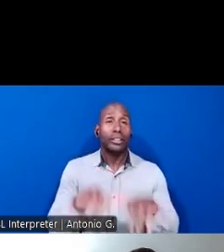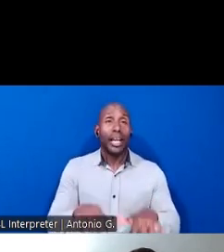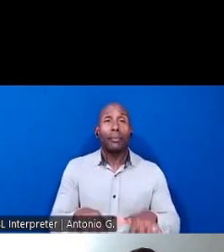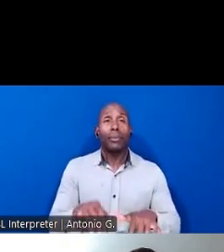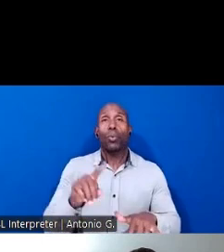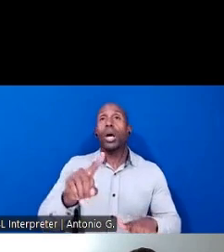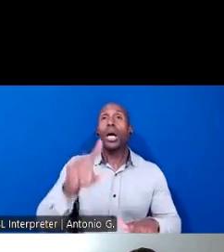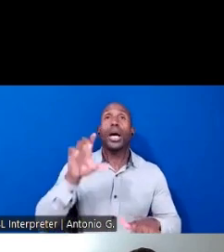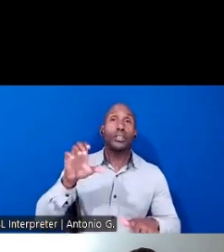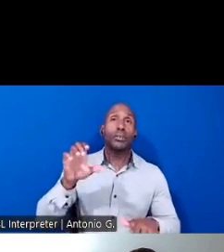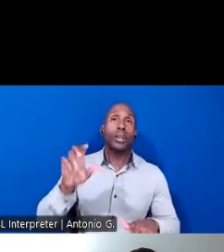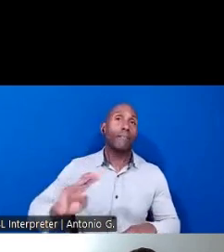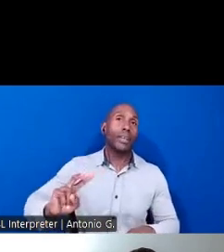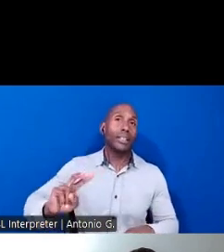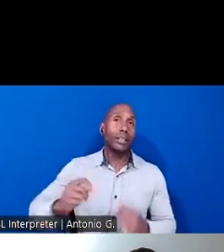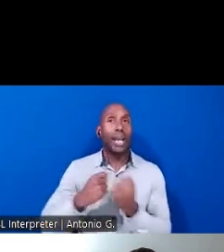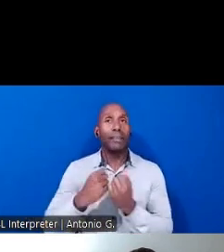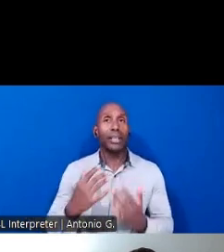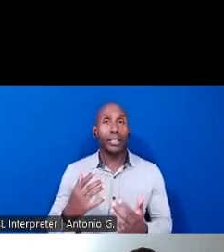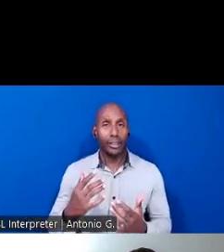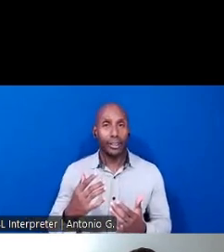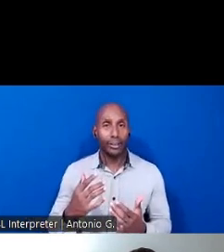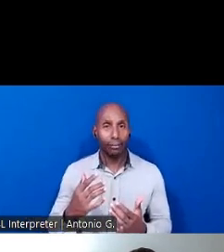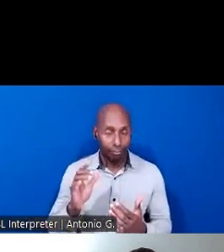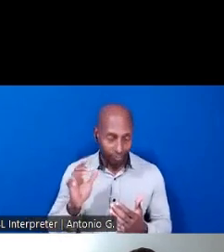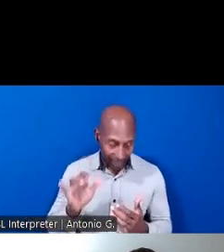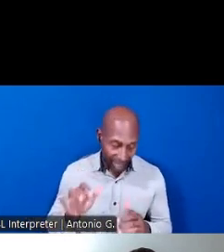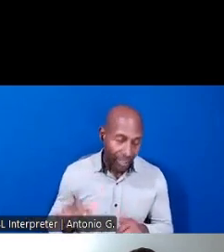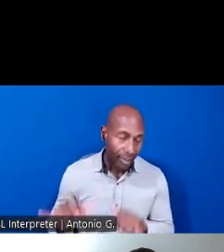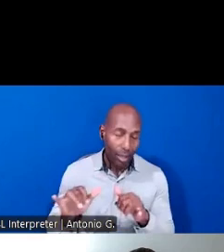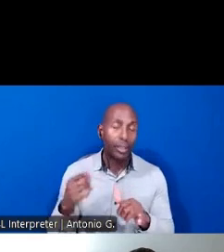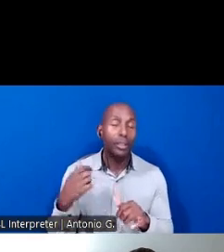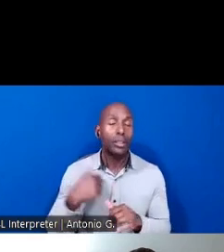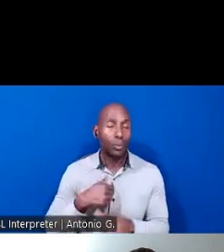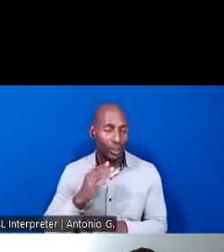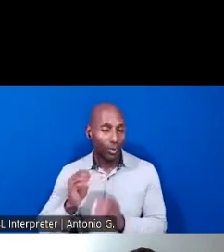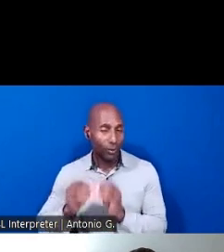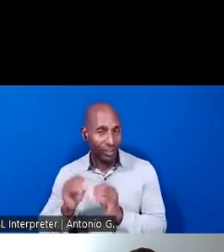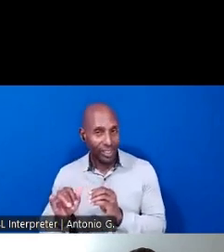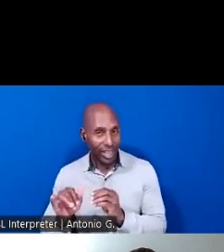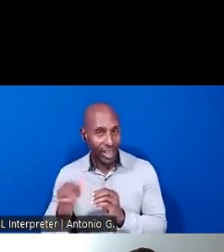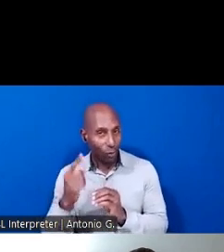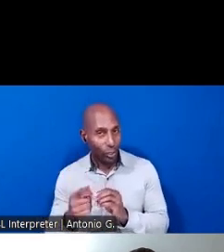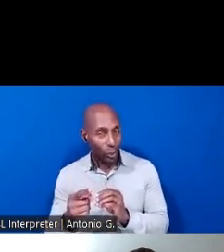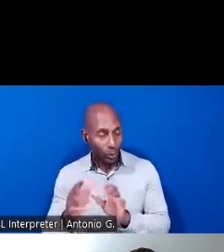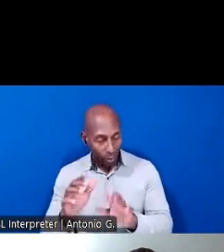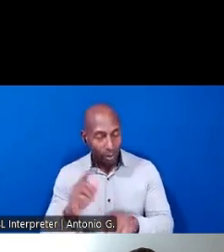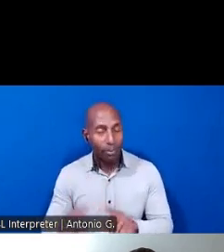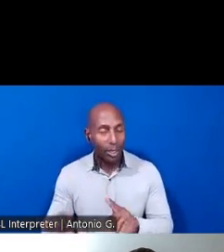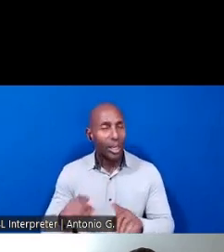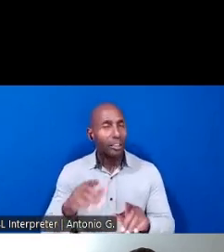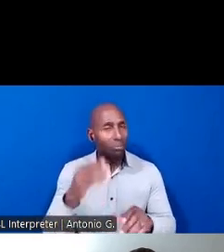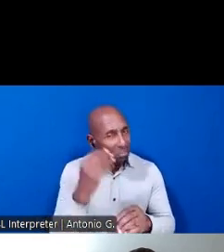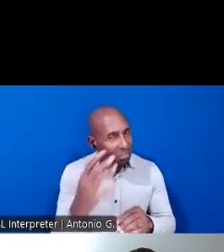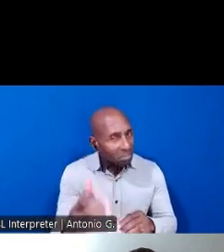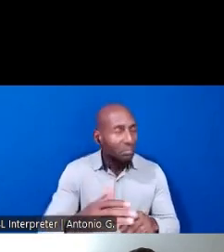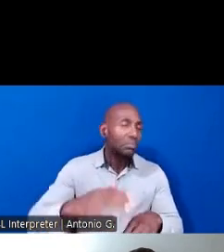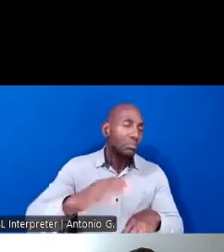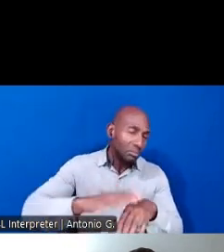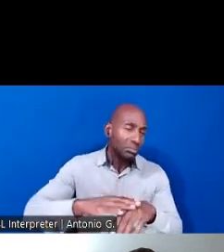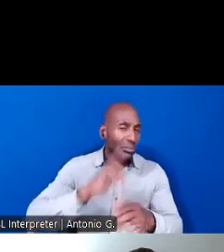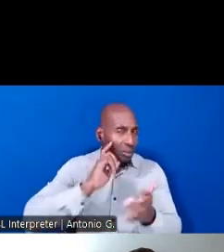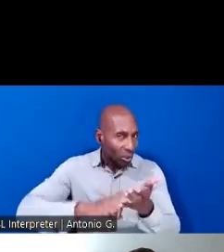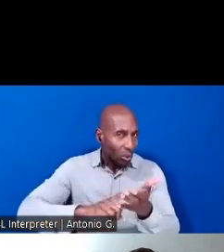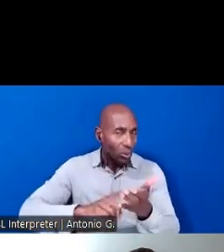one. We will fix those errors for you on our part, but just look out when you're reporting for those